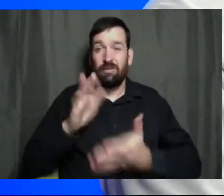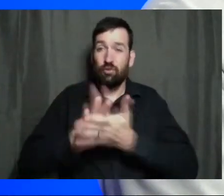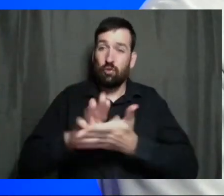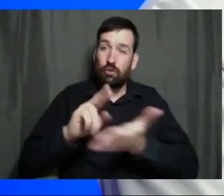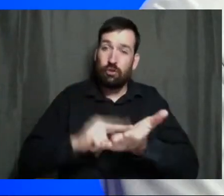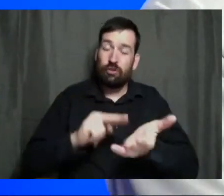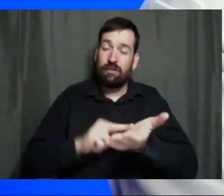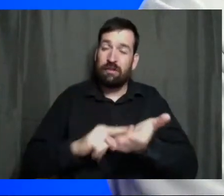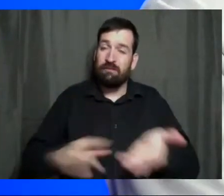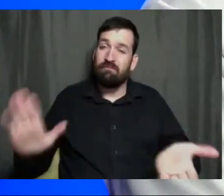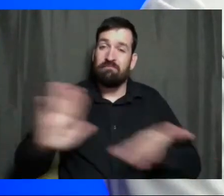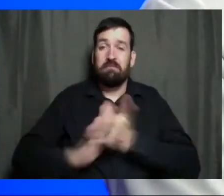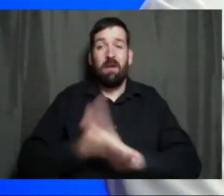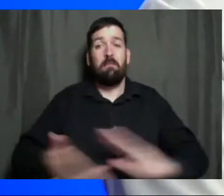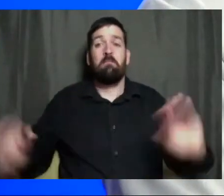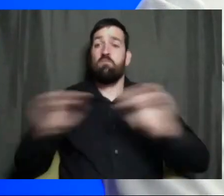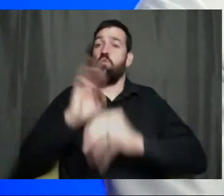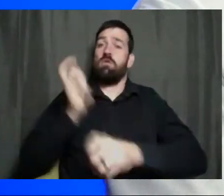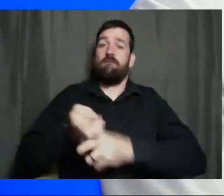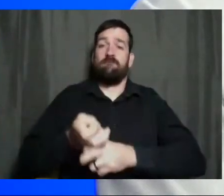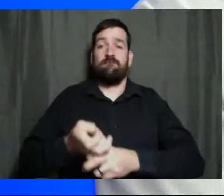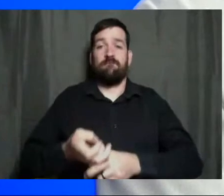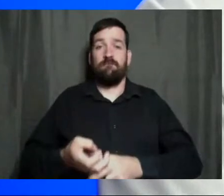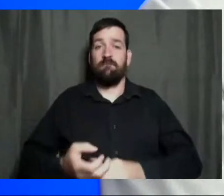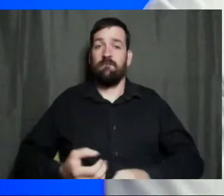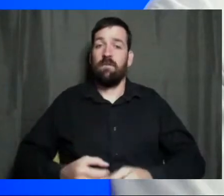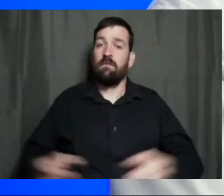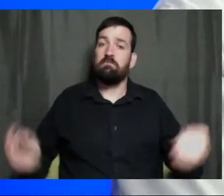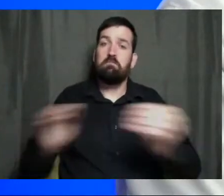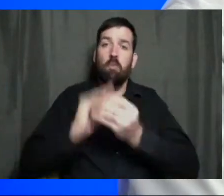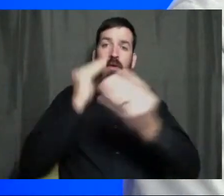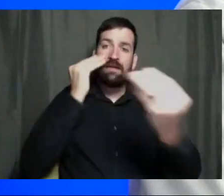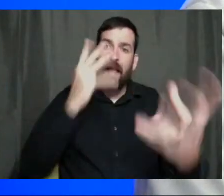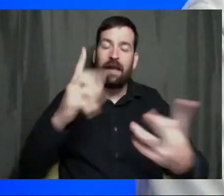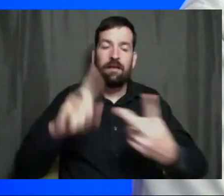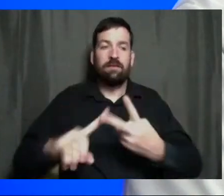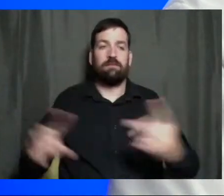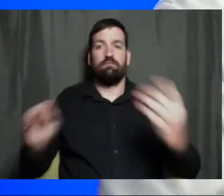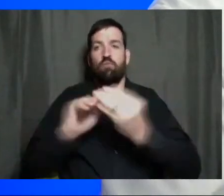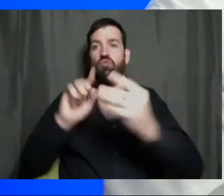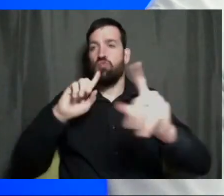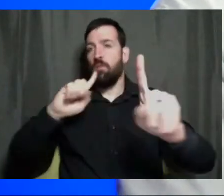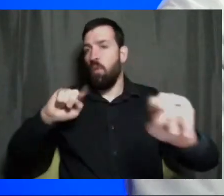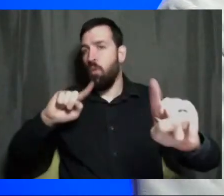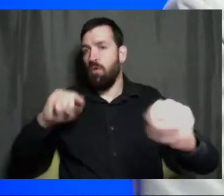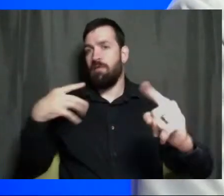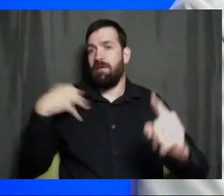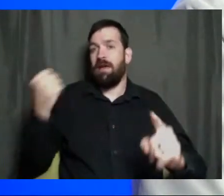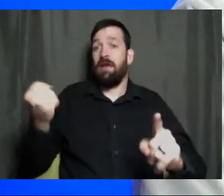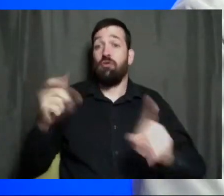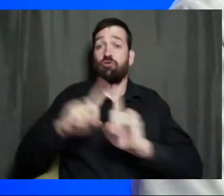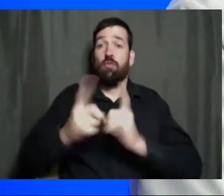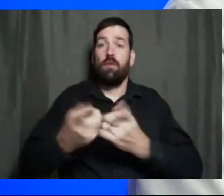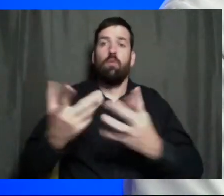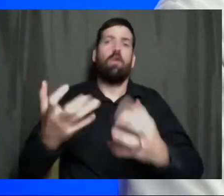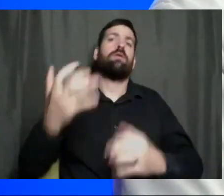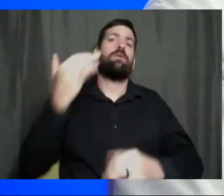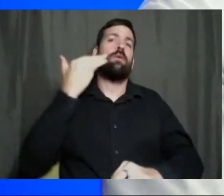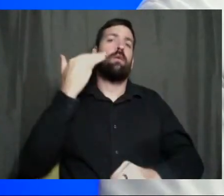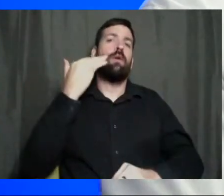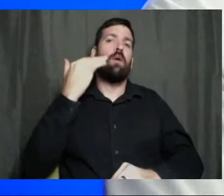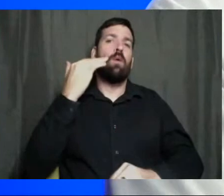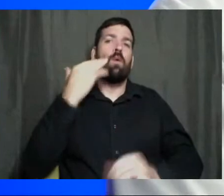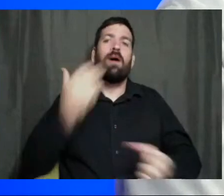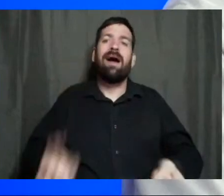over the years. More data to collect, more reporting to do. The health departments want to know, how much flu is out